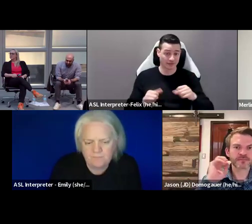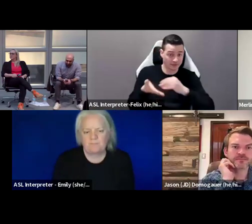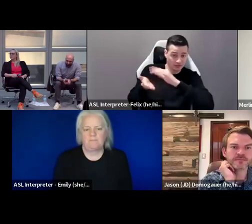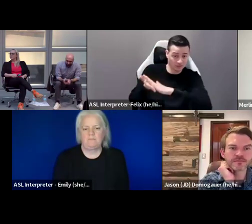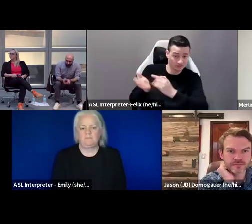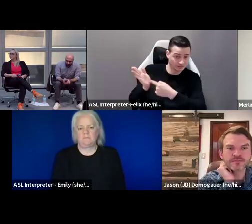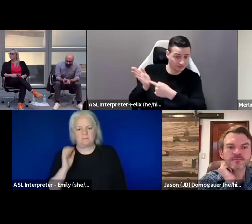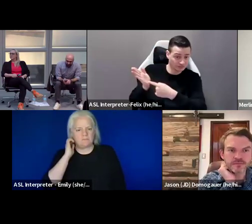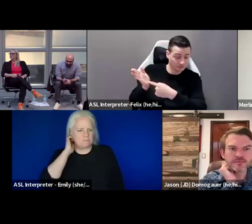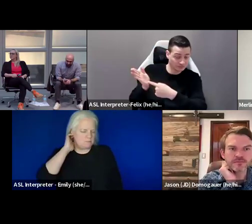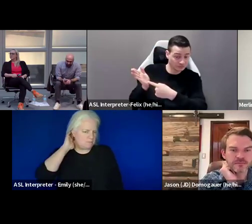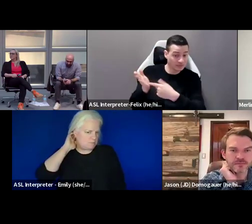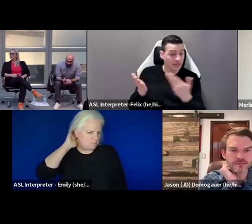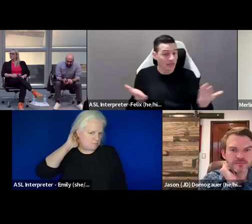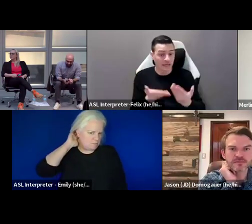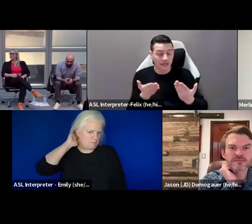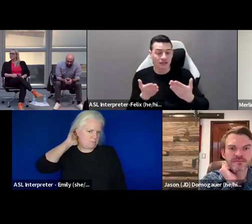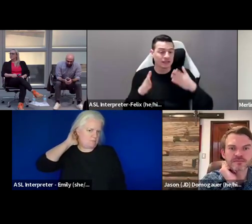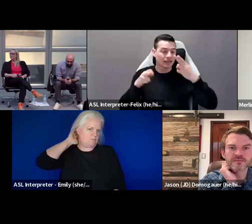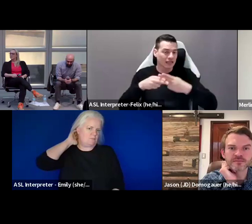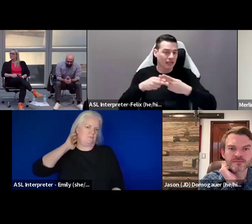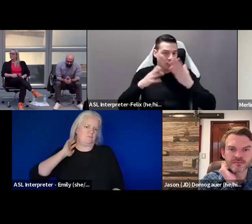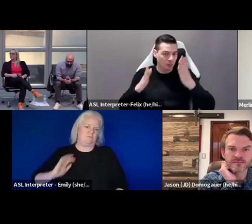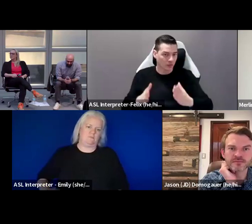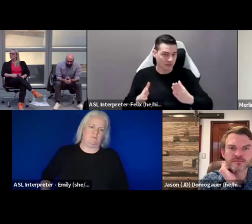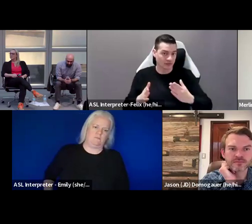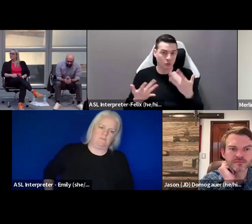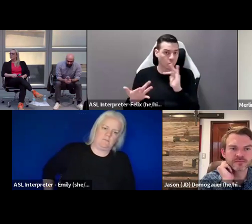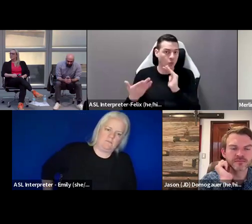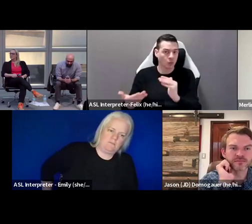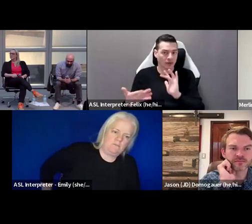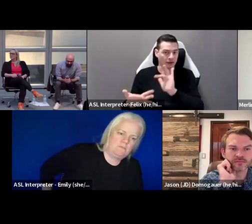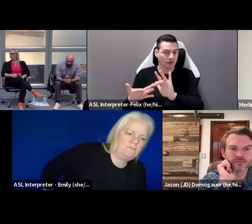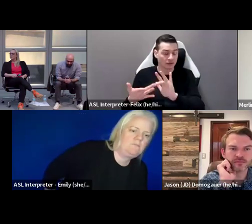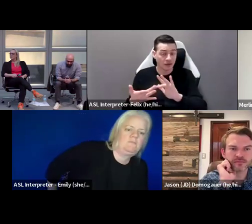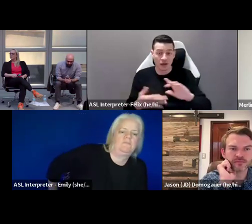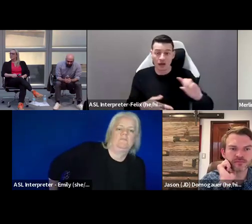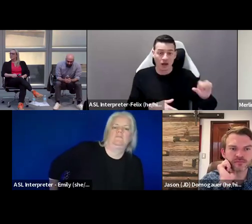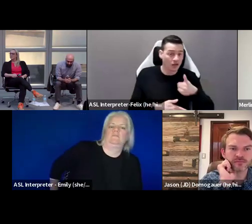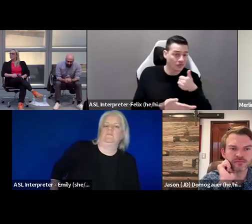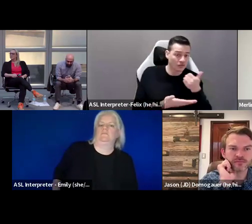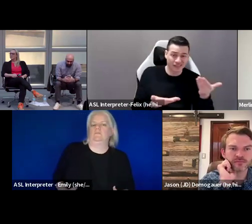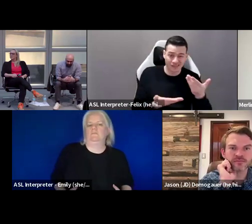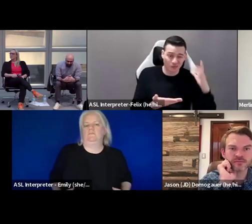champion at a campus that I know. Here's something you missed that we didn't get to talk about today. I